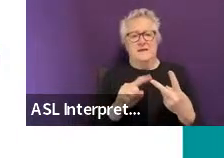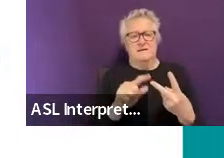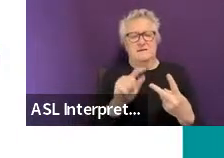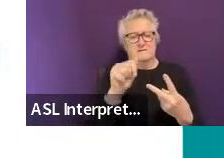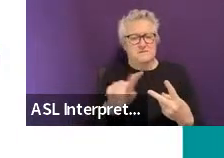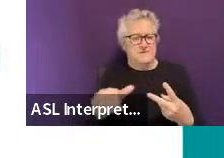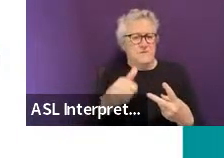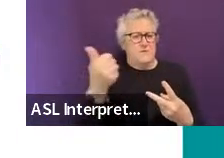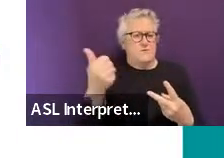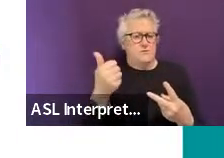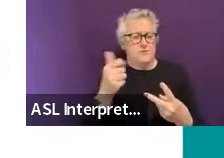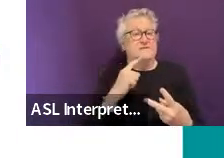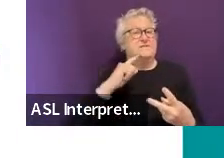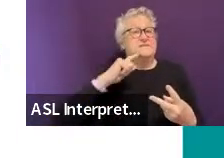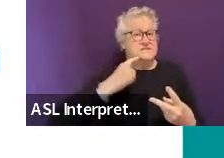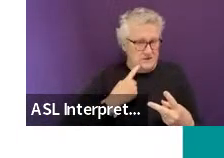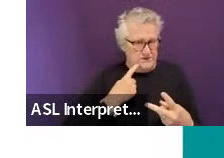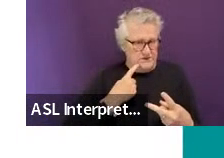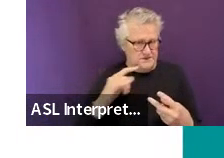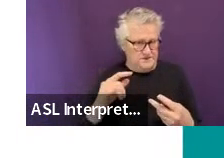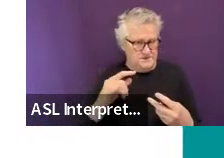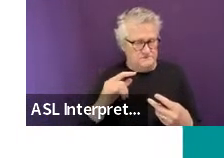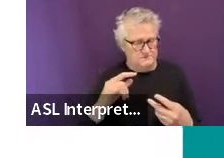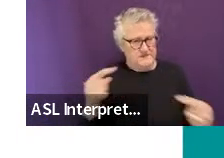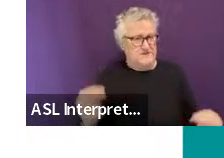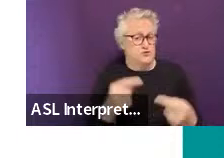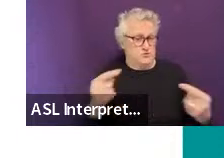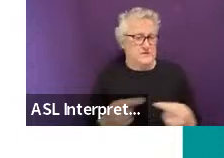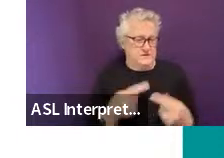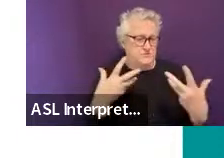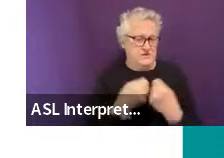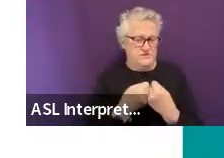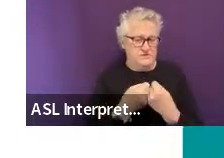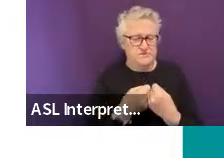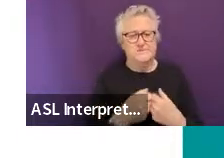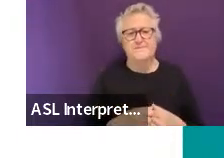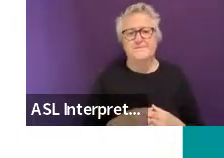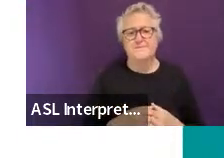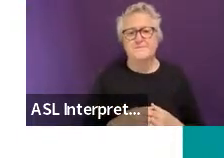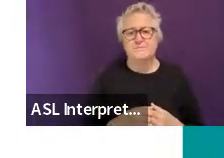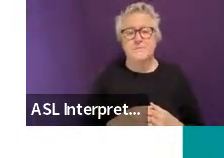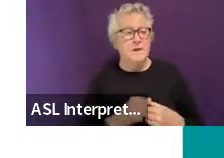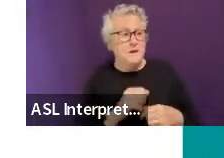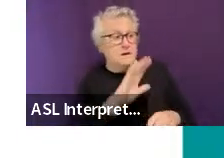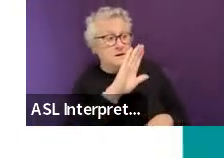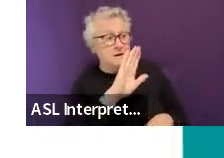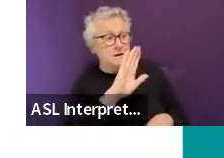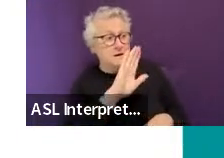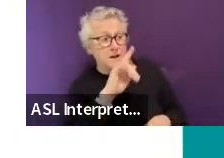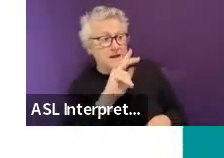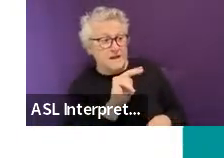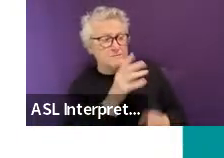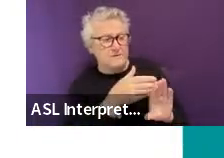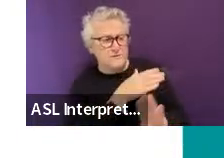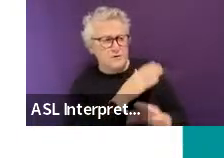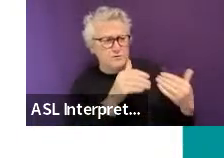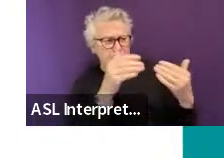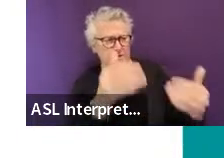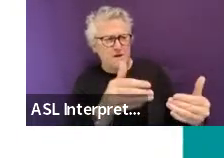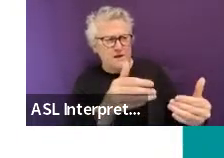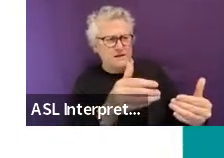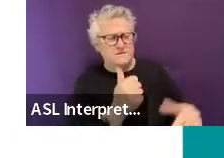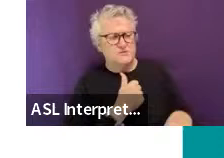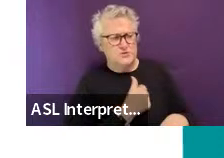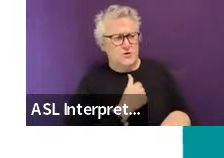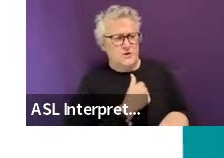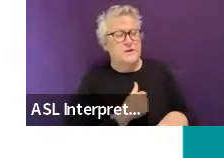period. Last slide, please. So the short merge. Ryan, before you move on, sorry,